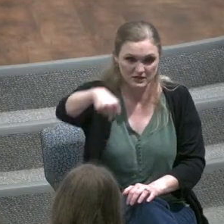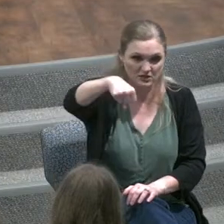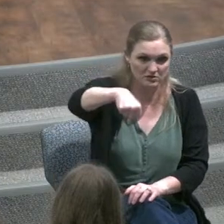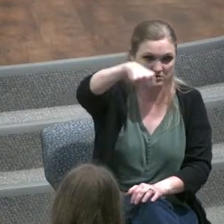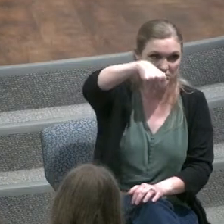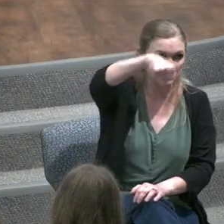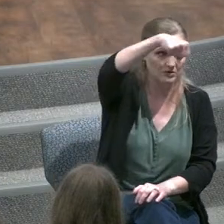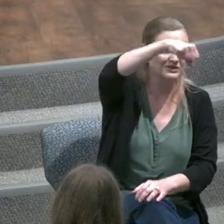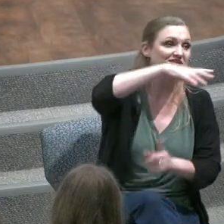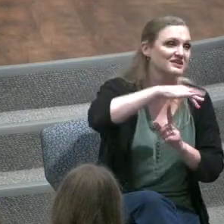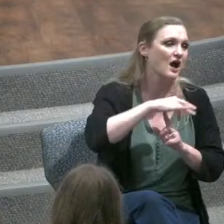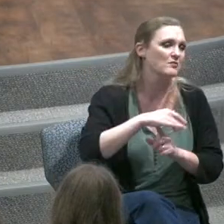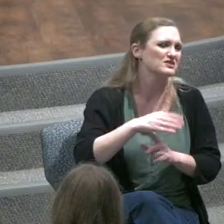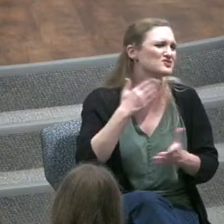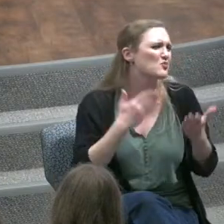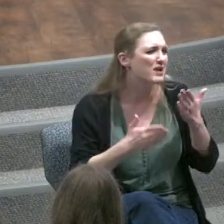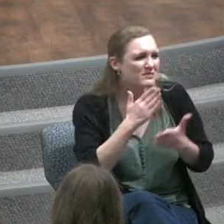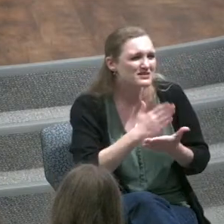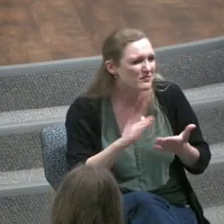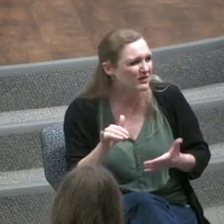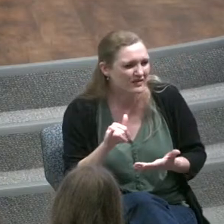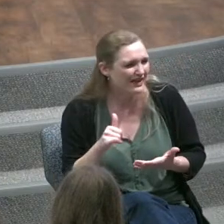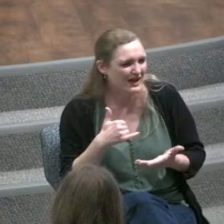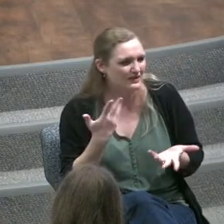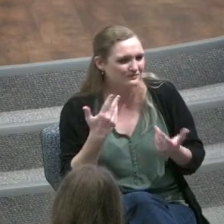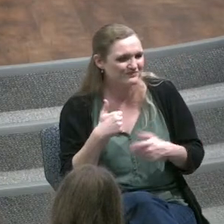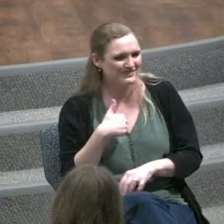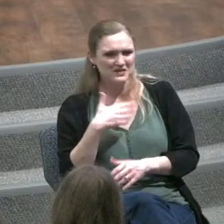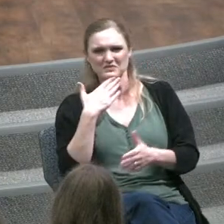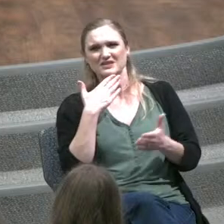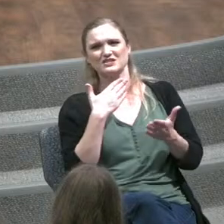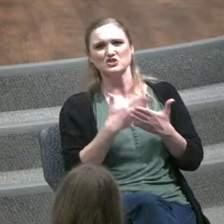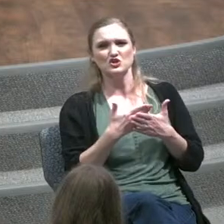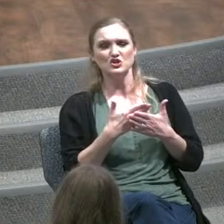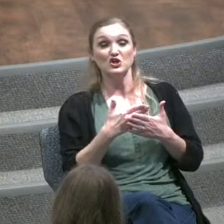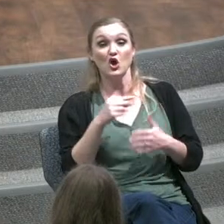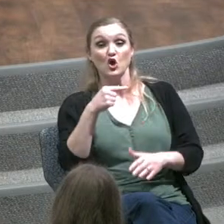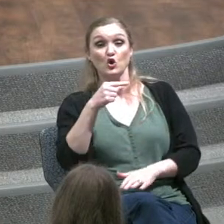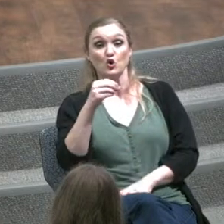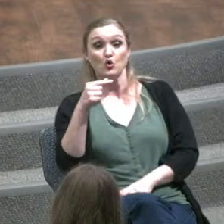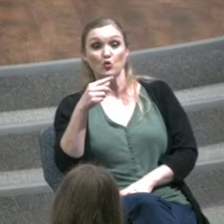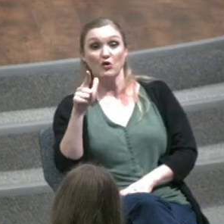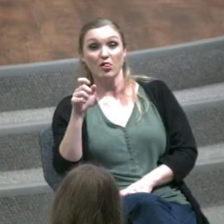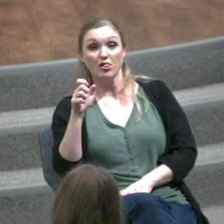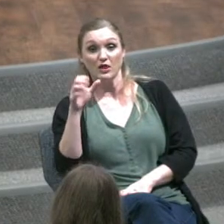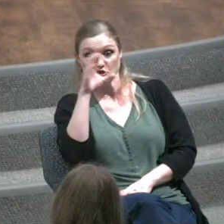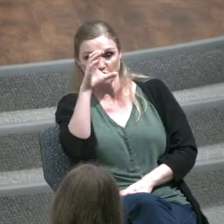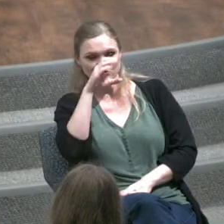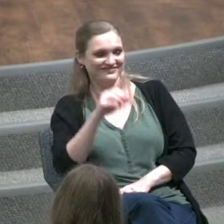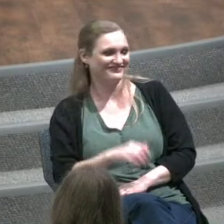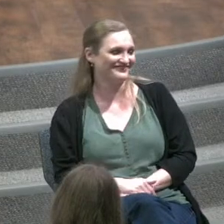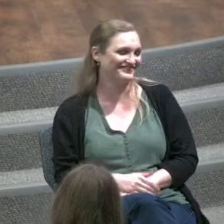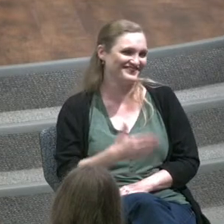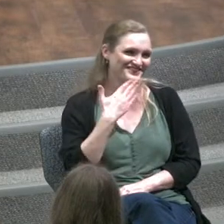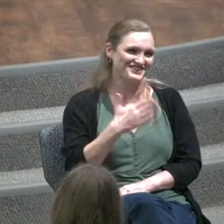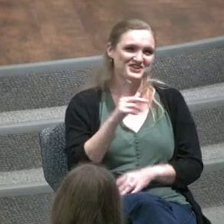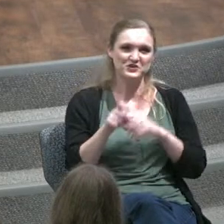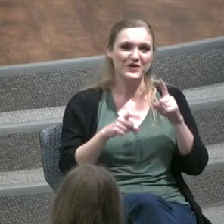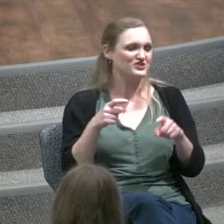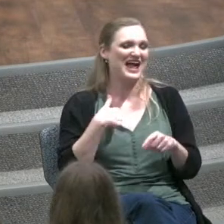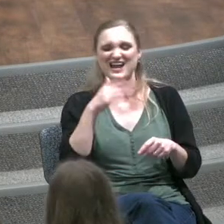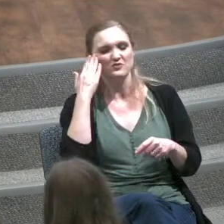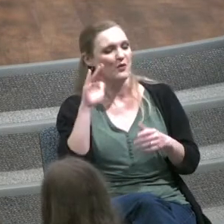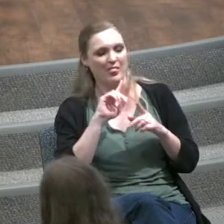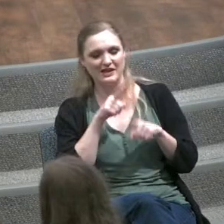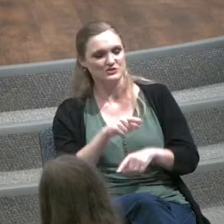it up to the top. So maybe something like that with Herodium. That'd be a good Google search right there. I don't know. It's a great question that I